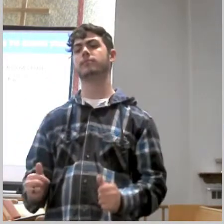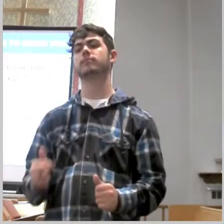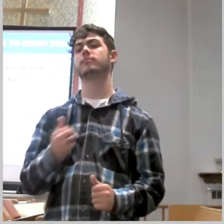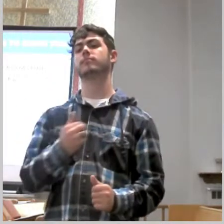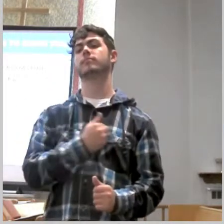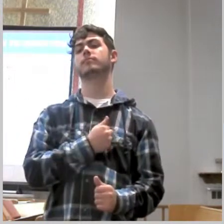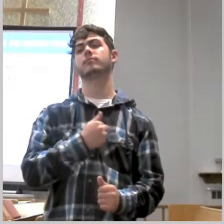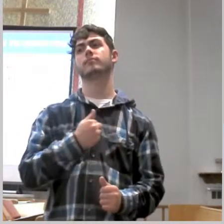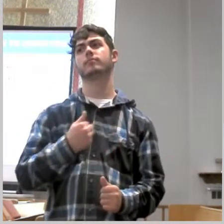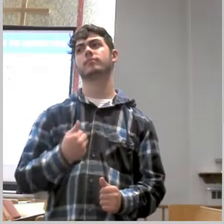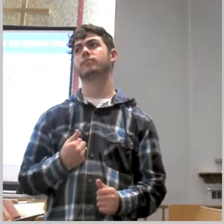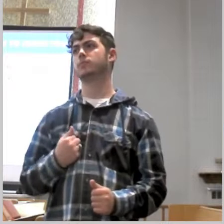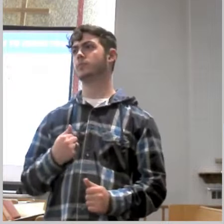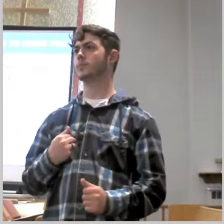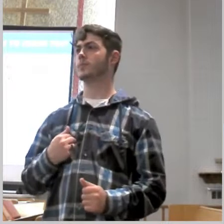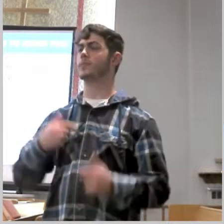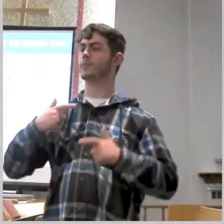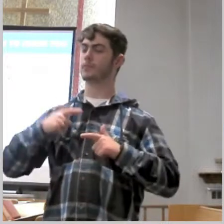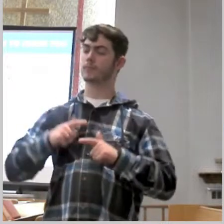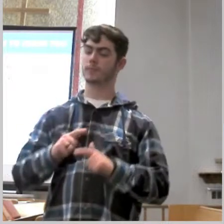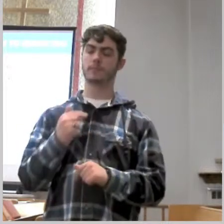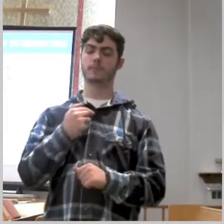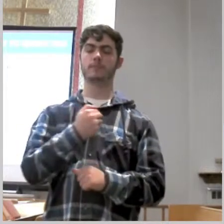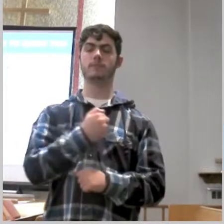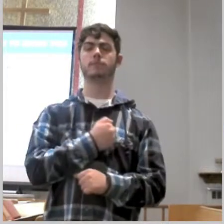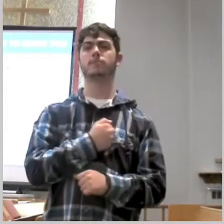mold us, only